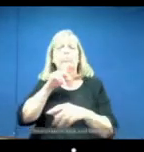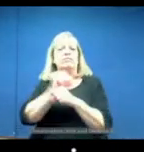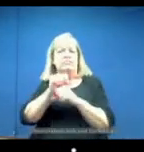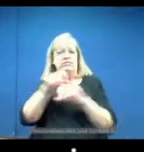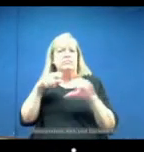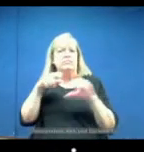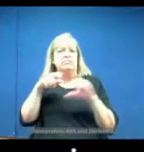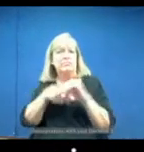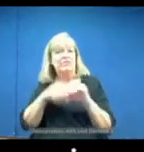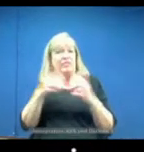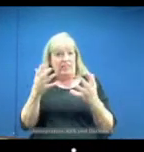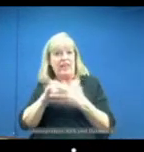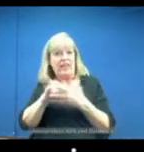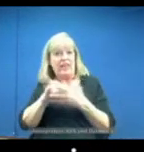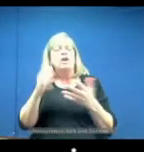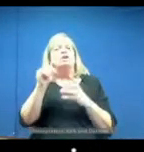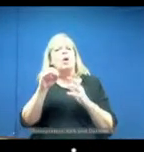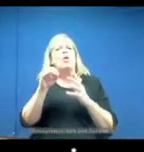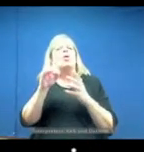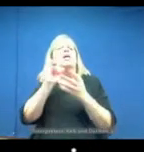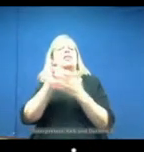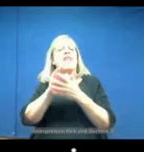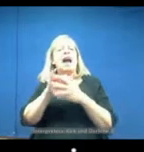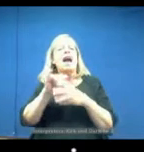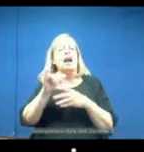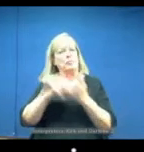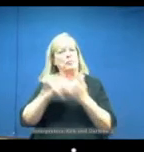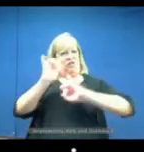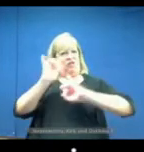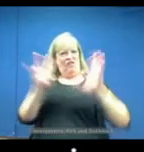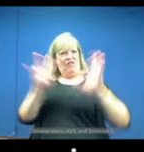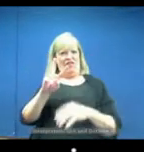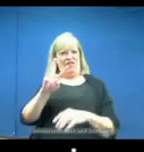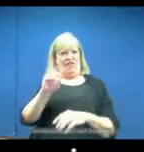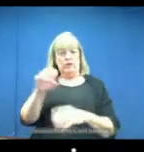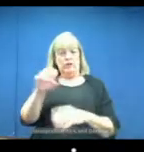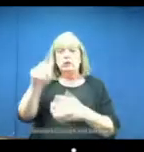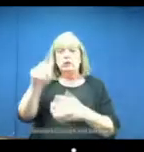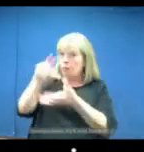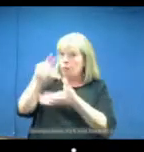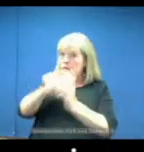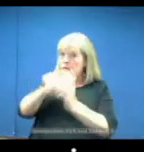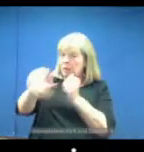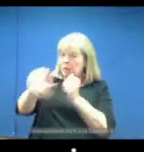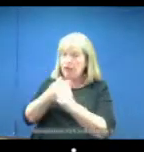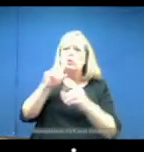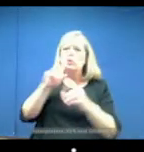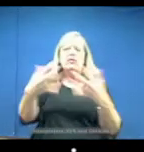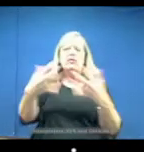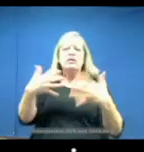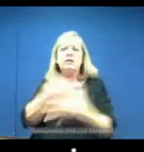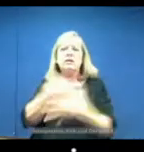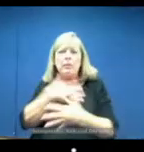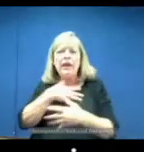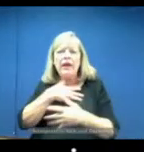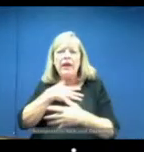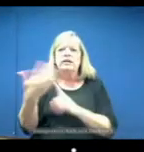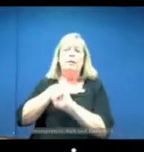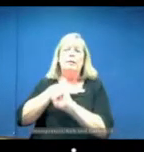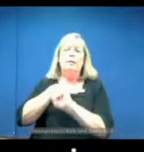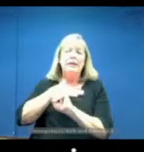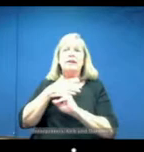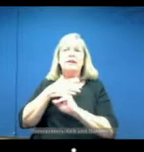It's a form of violence used to humiliate and intimidate, control, or instill fear in another person,